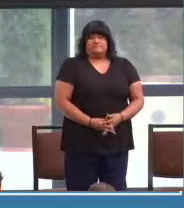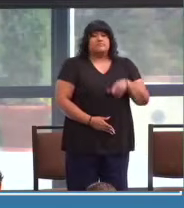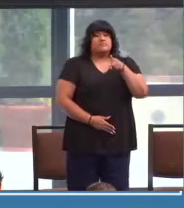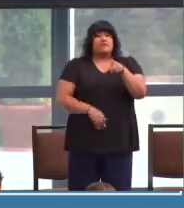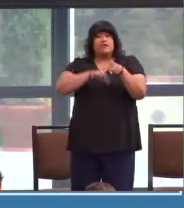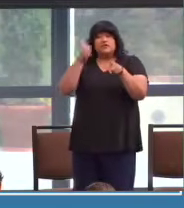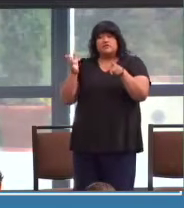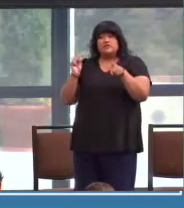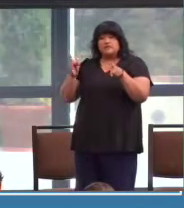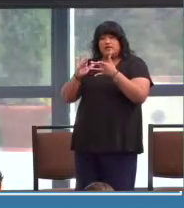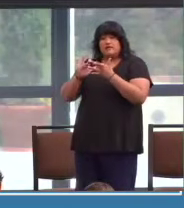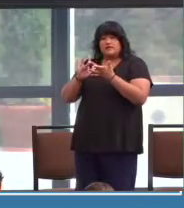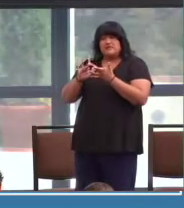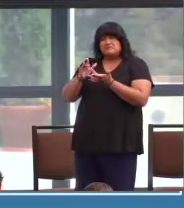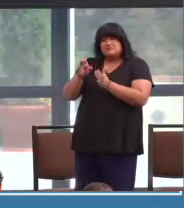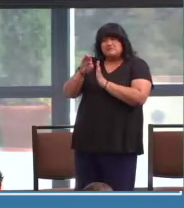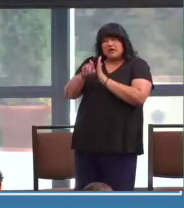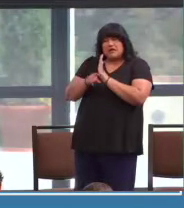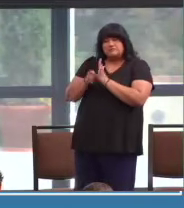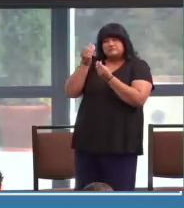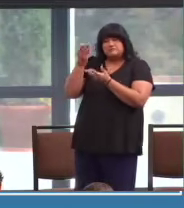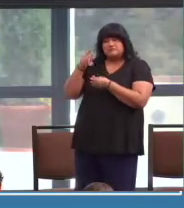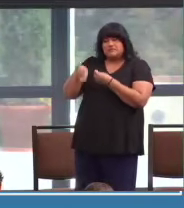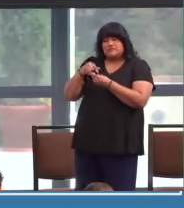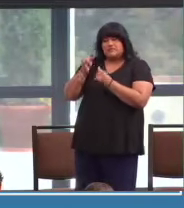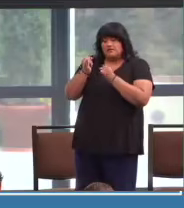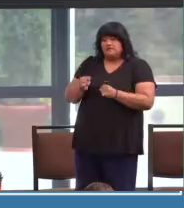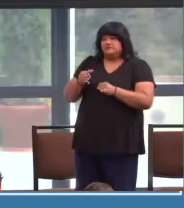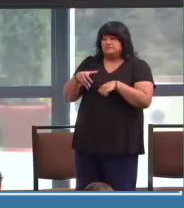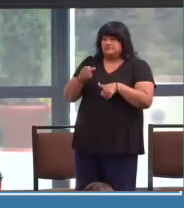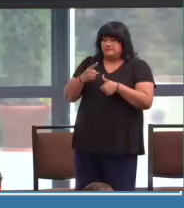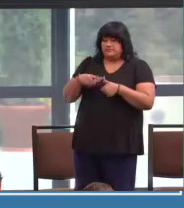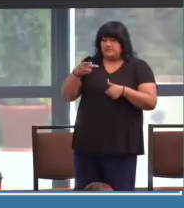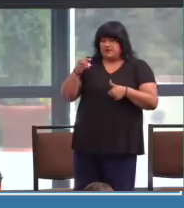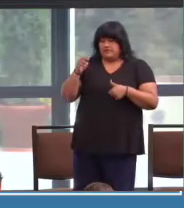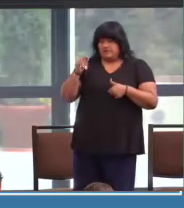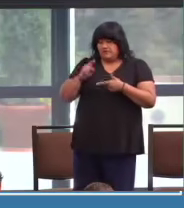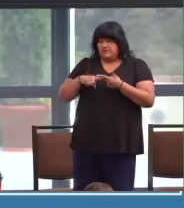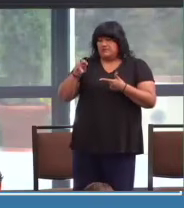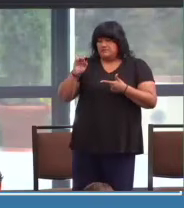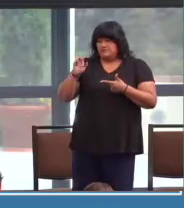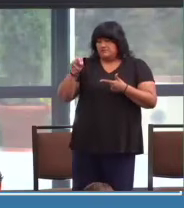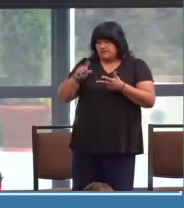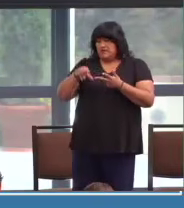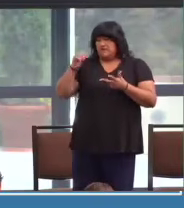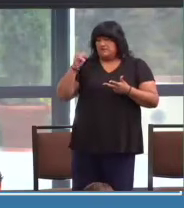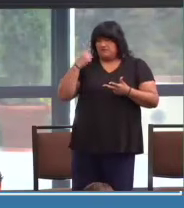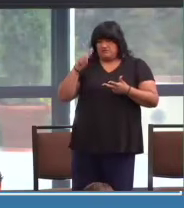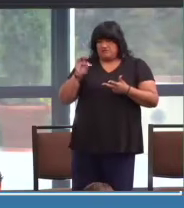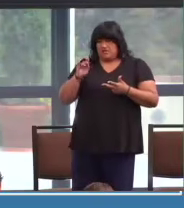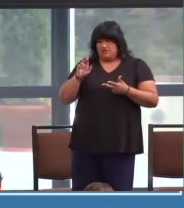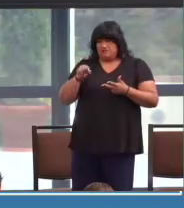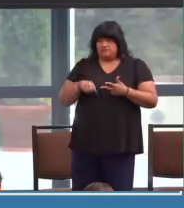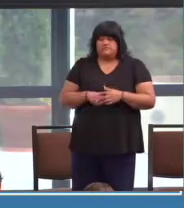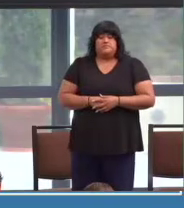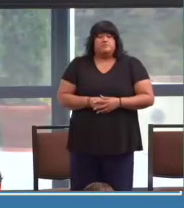Another question online, just for some background, this individual is taking Plaquenil, Benlysta, and prednisone for flares. They wanted your opinion